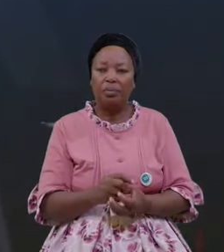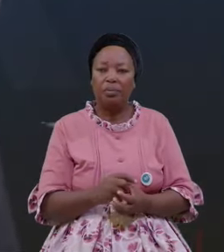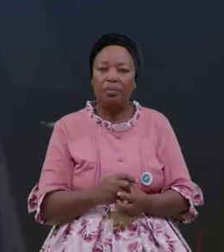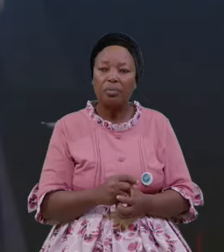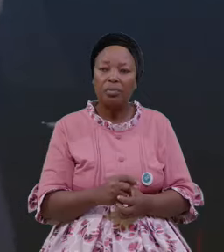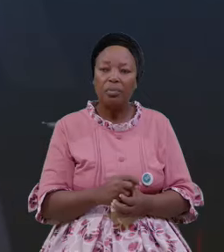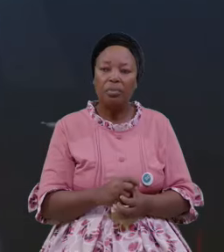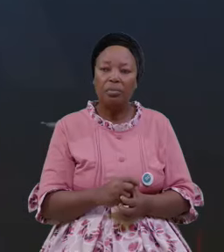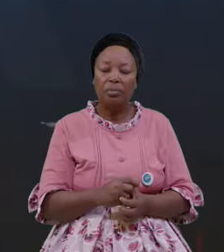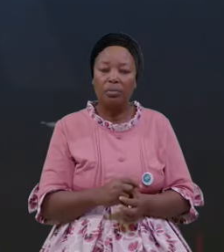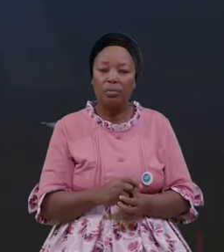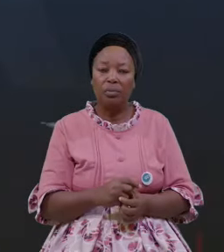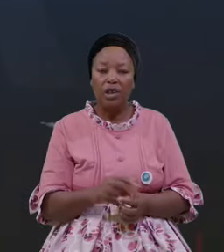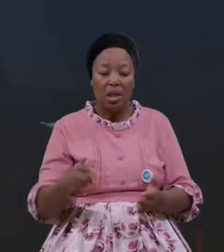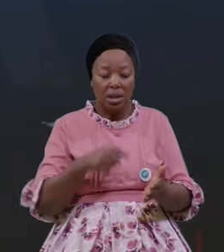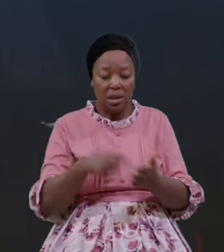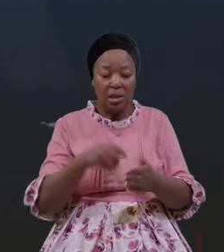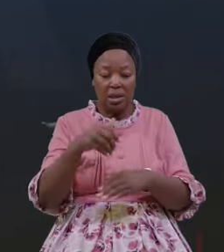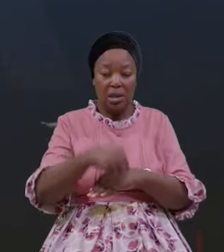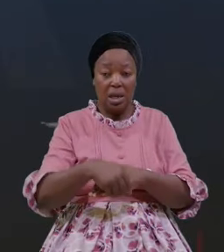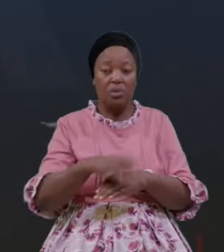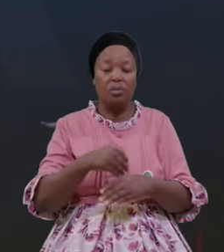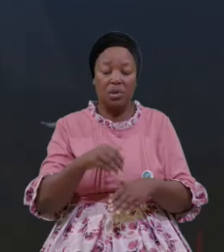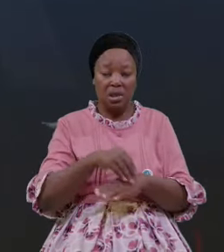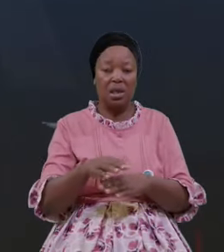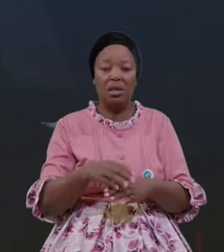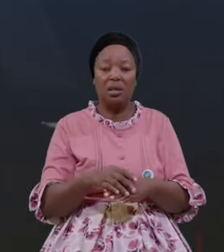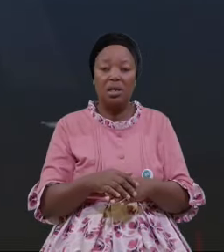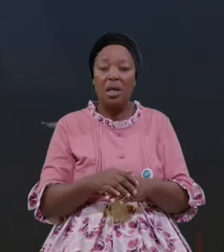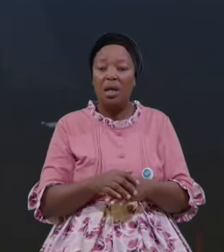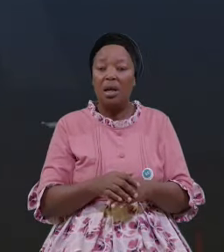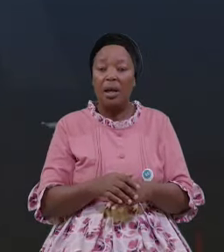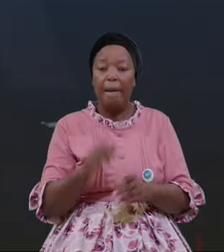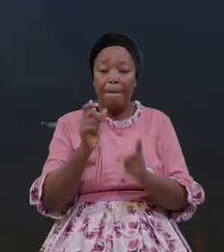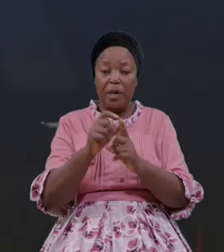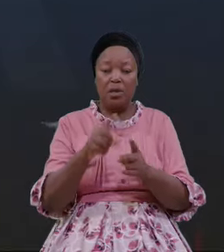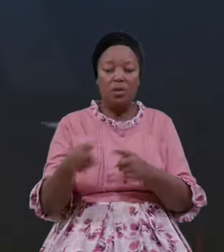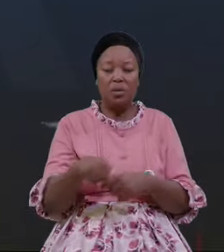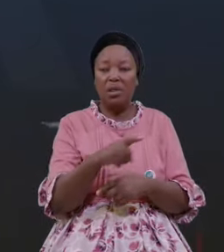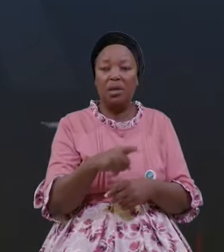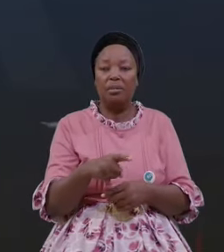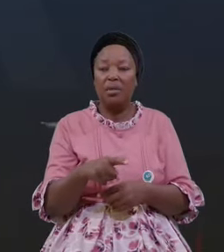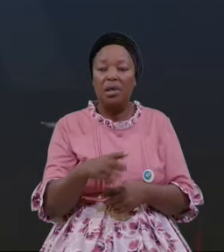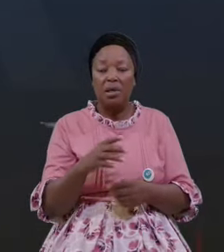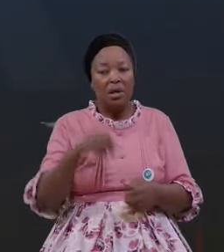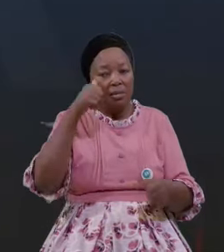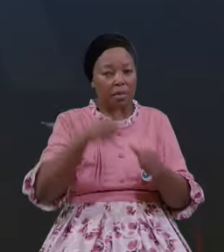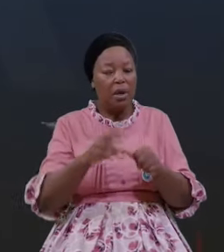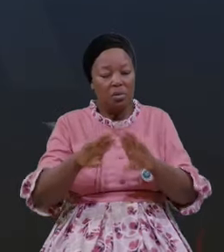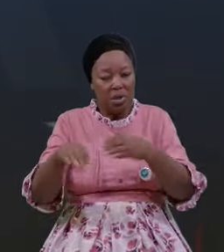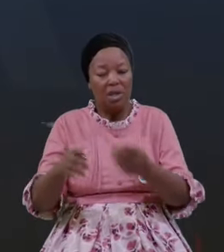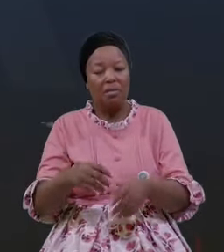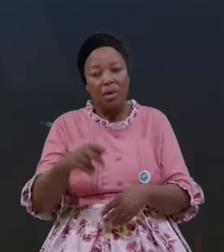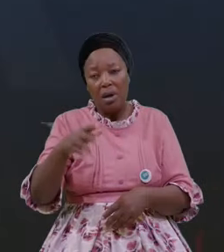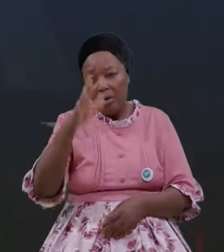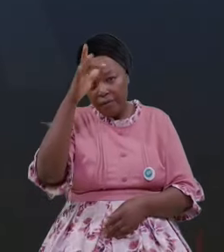night or tomorrow morning to guide them. I will suggest that you keep the GS material, the book, the letter of the pastor